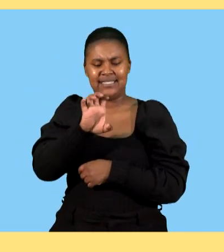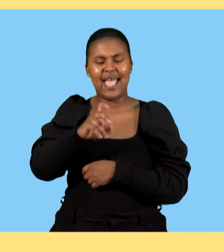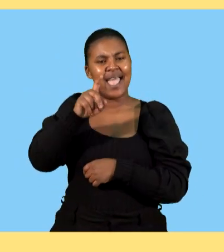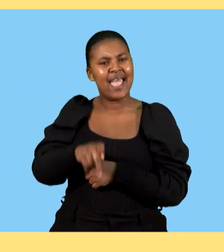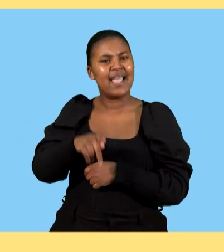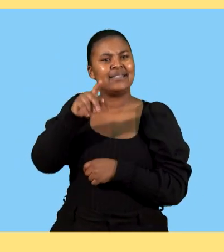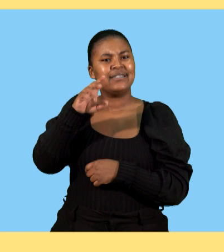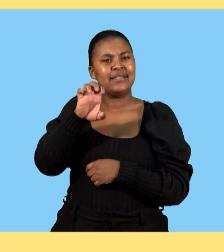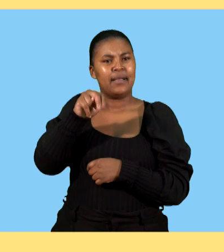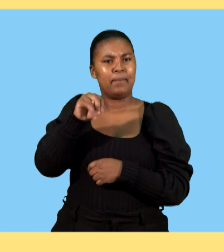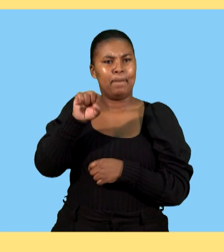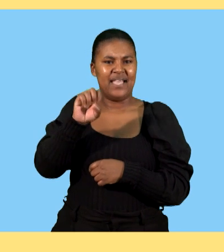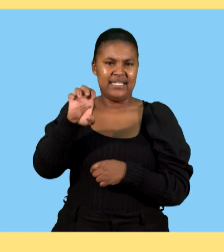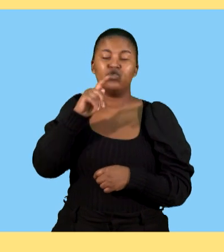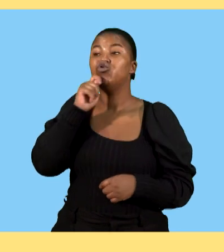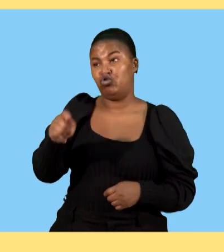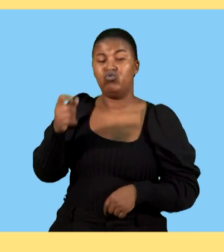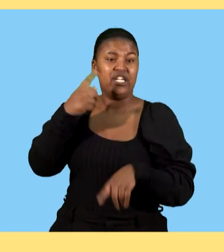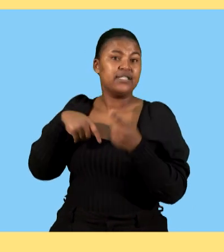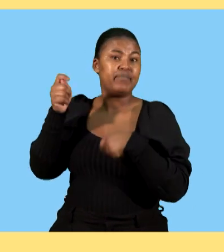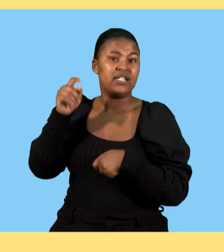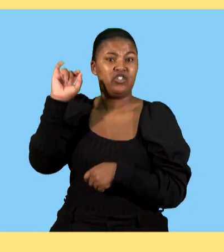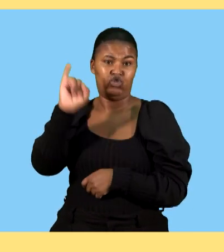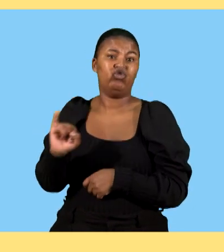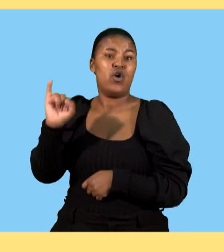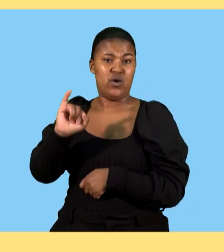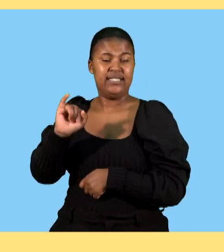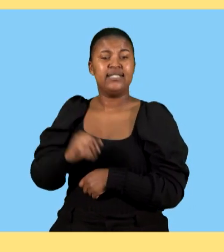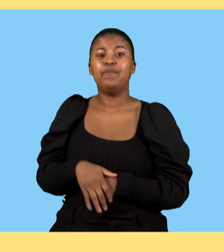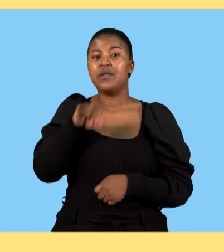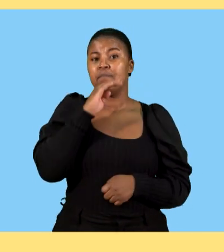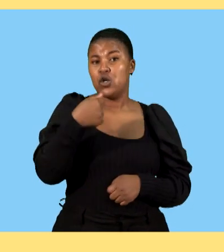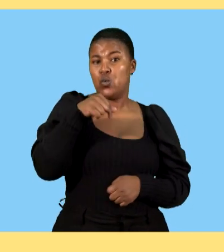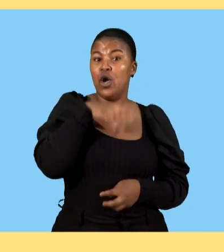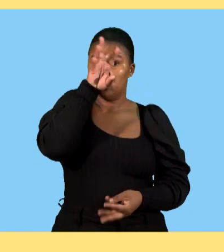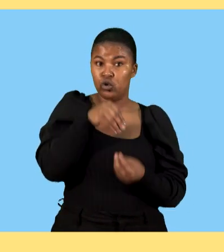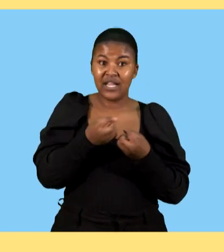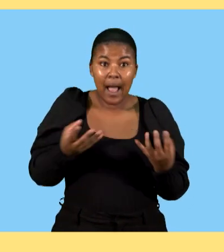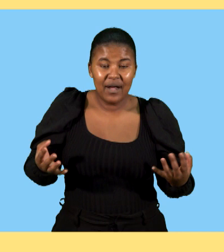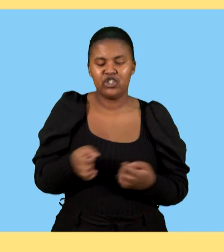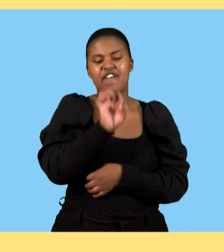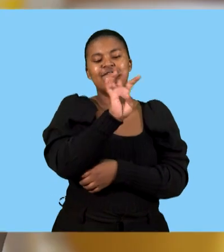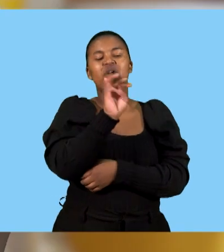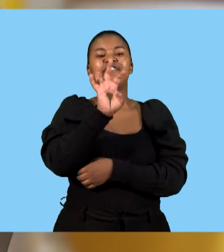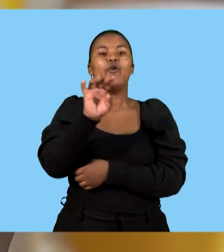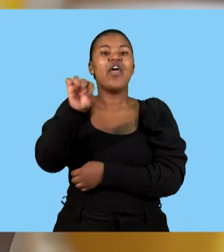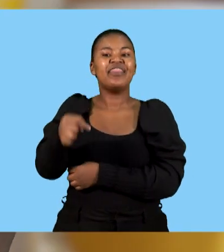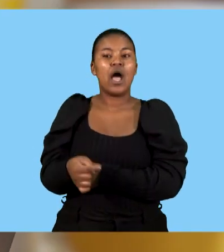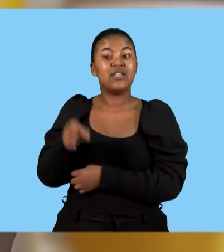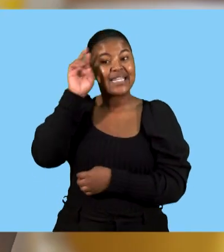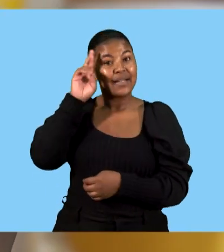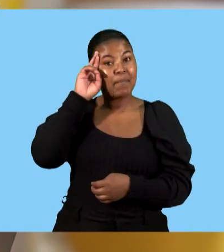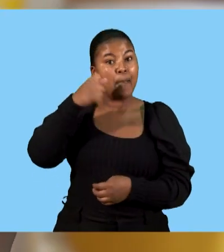debit balance. An expense on the debit side. So we bring the total, which is 44,000. Remember, this is what